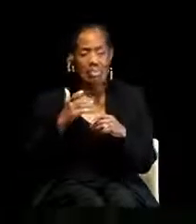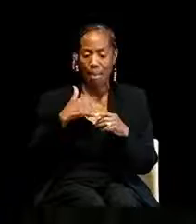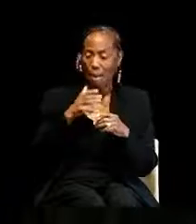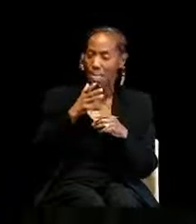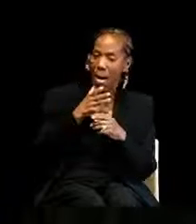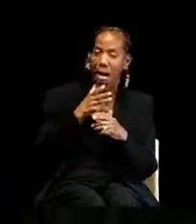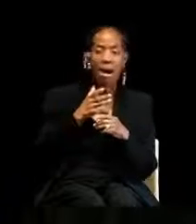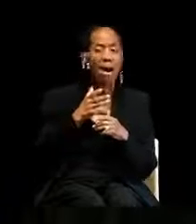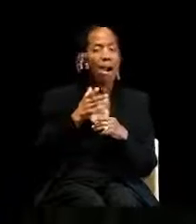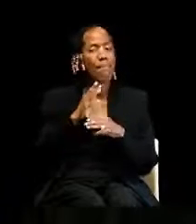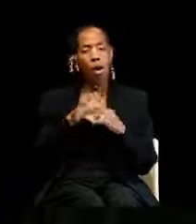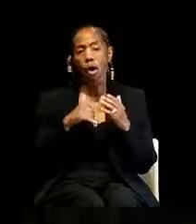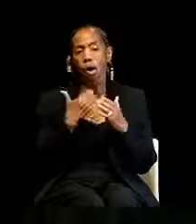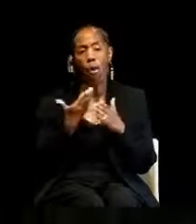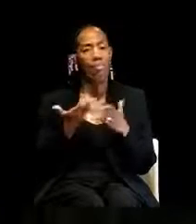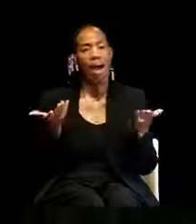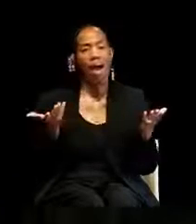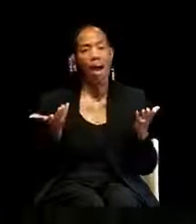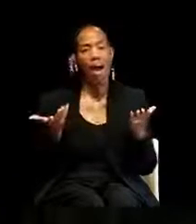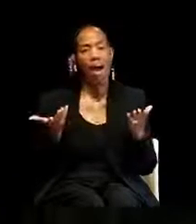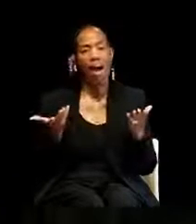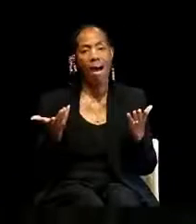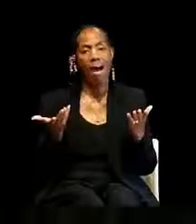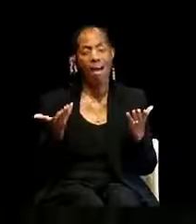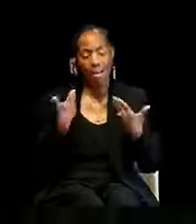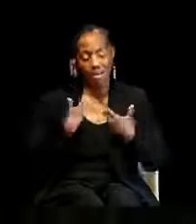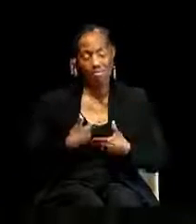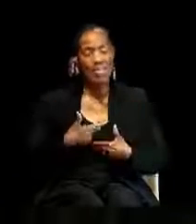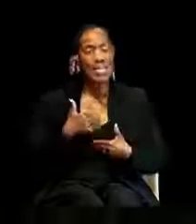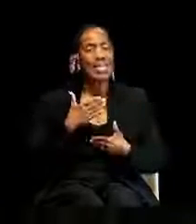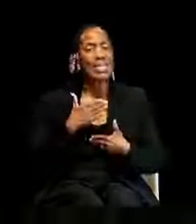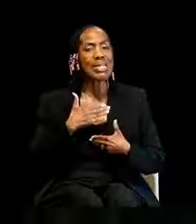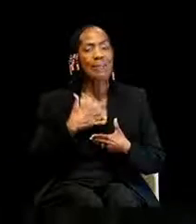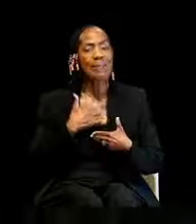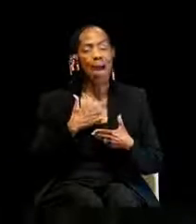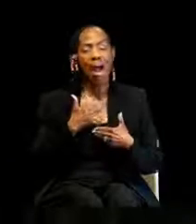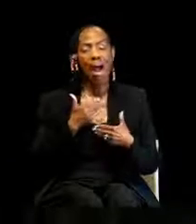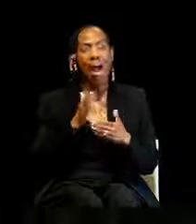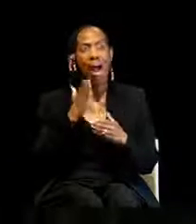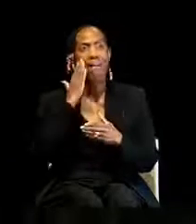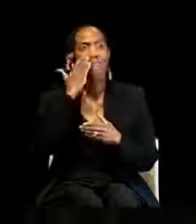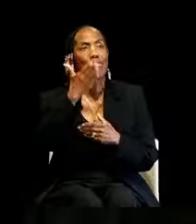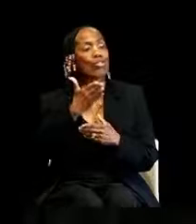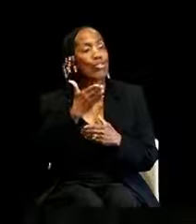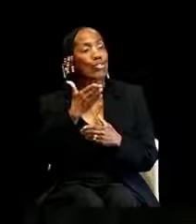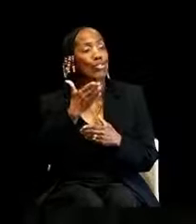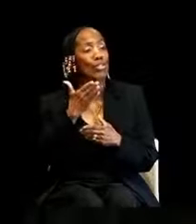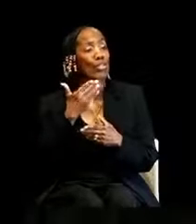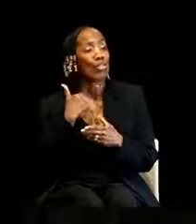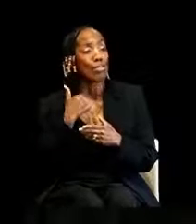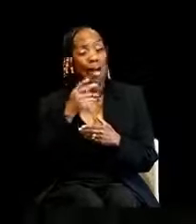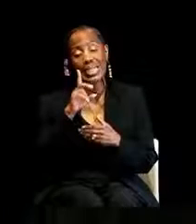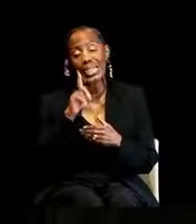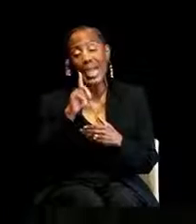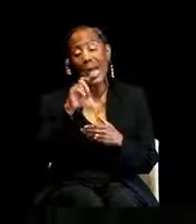mother have been a part of my destiny, my faith.